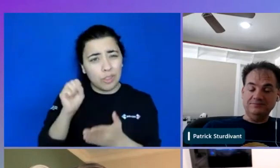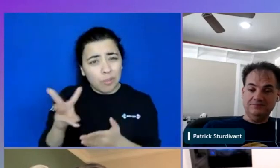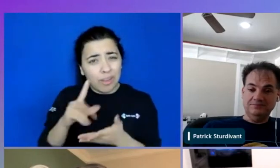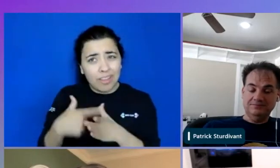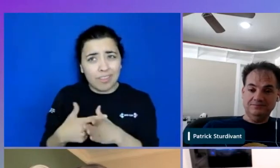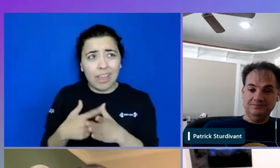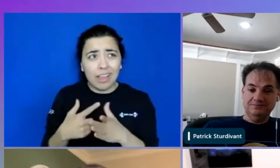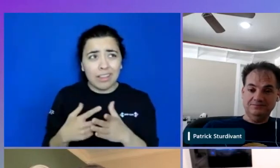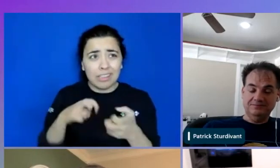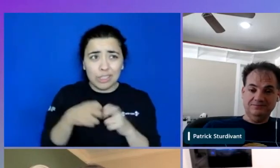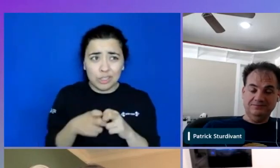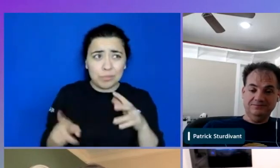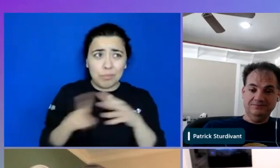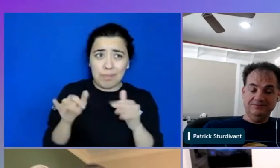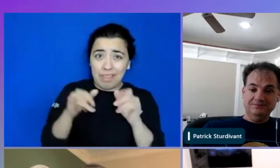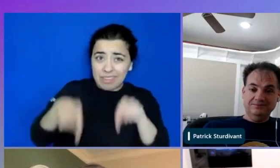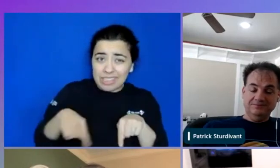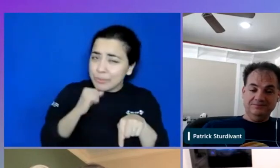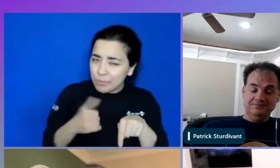into issues like this.